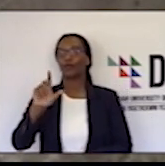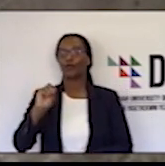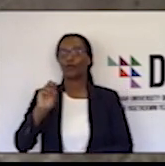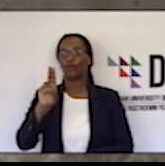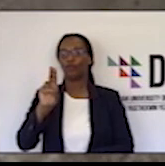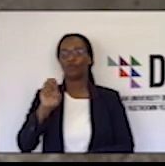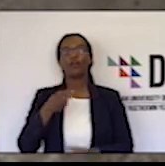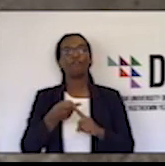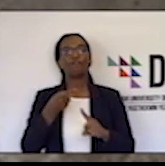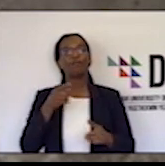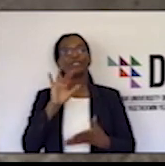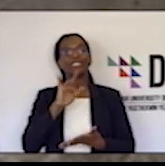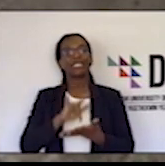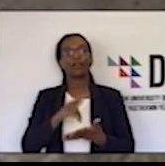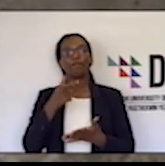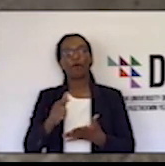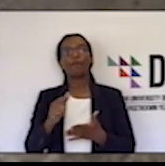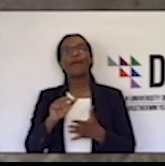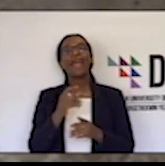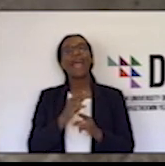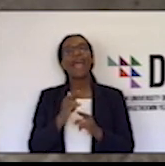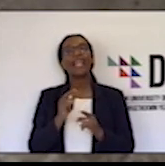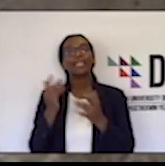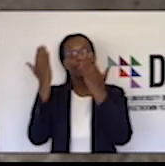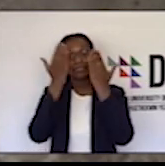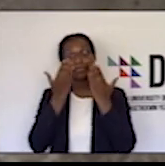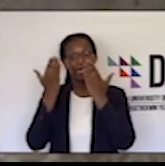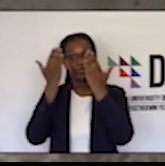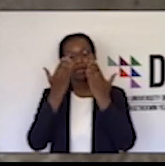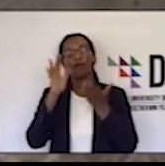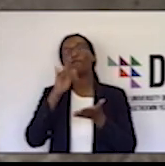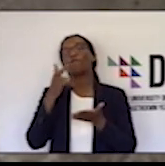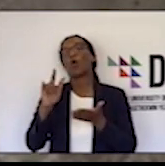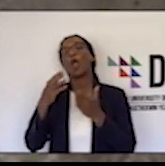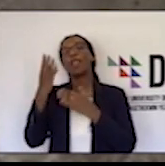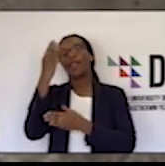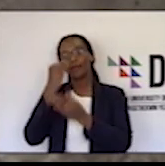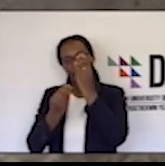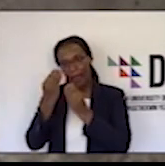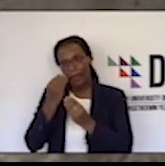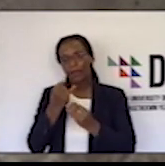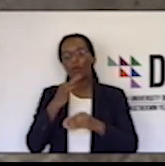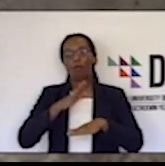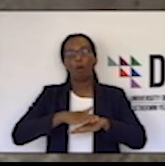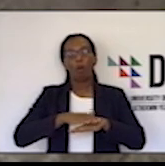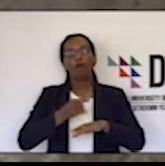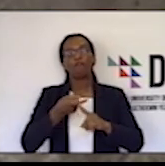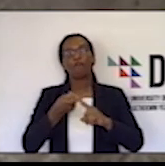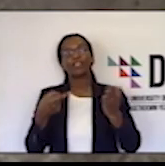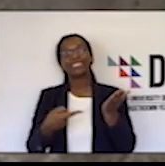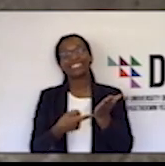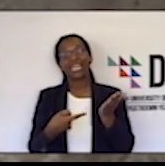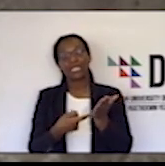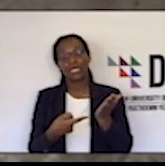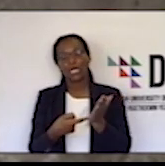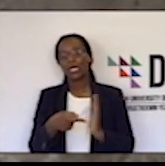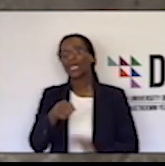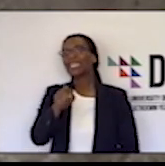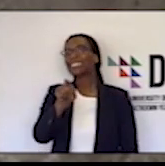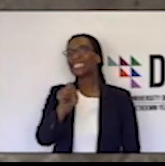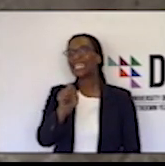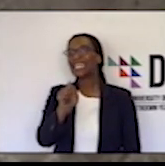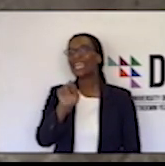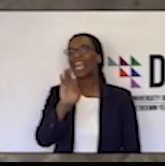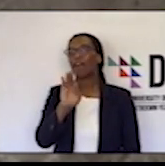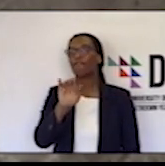for Excellence in Learning and Teaching. I am the coordinator of a program called Technology for Learning. In short, it's